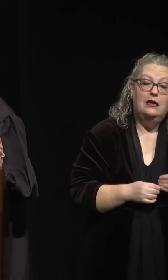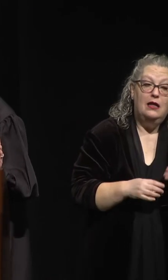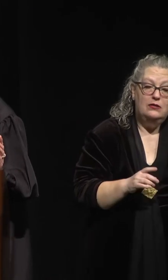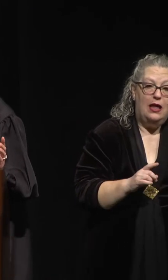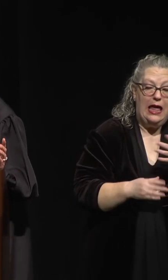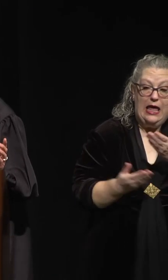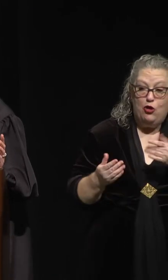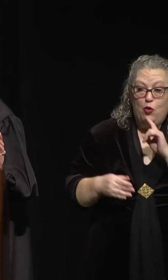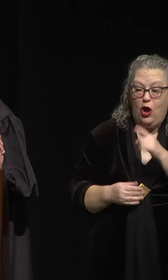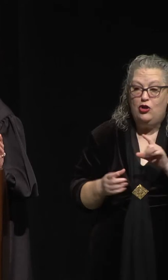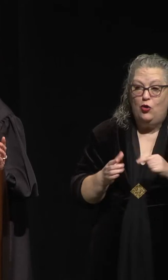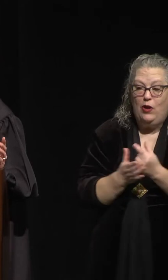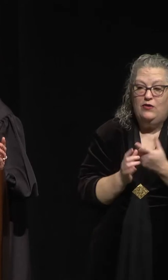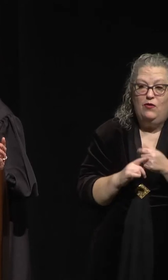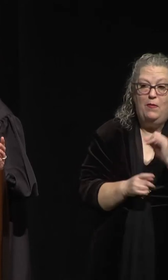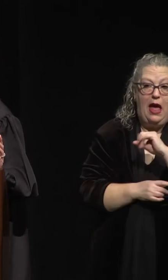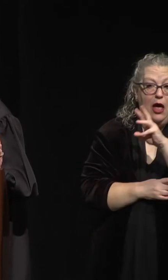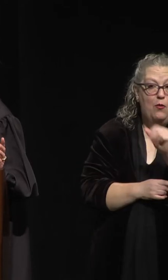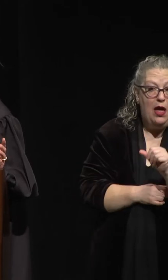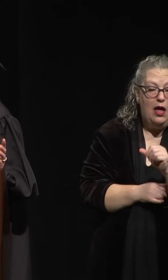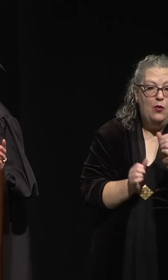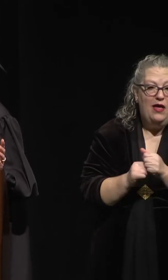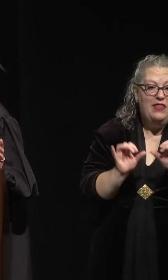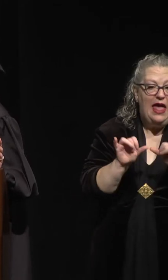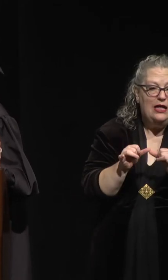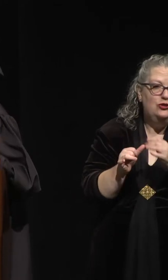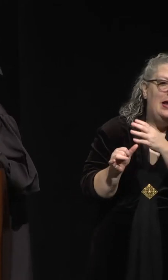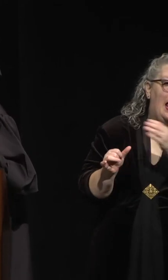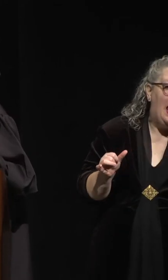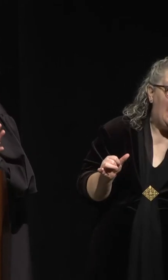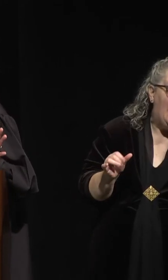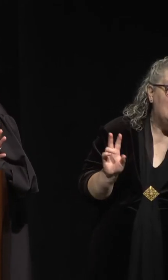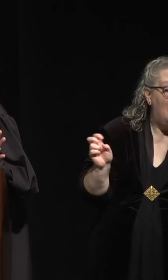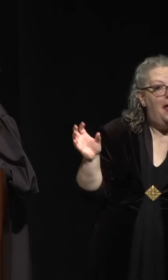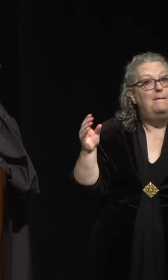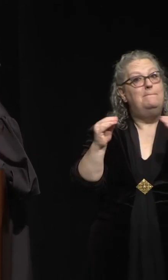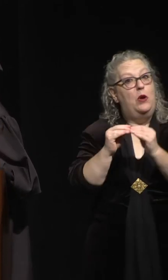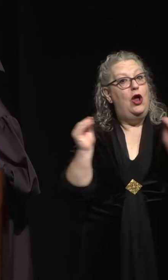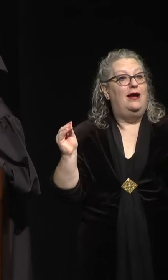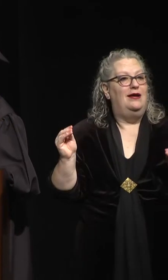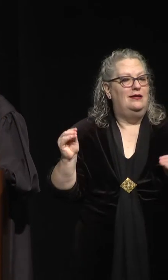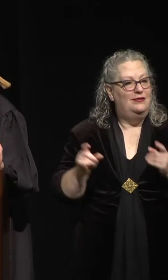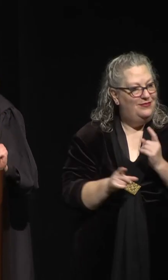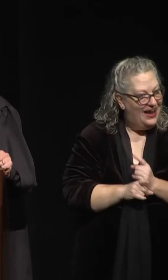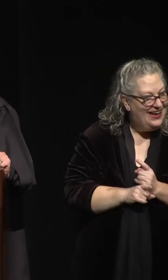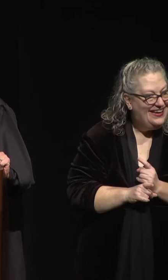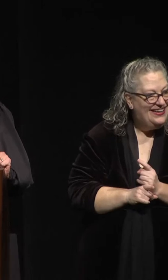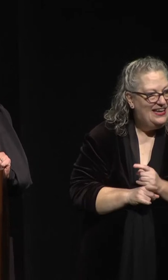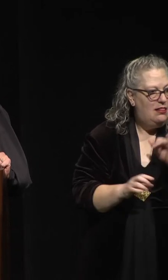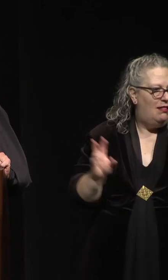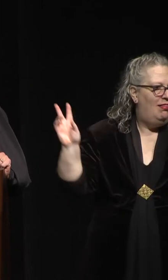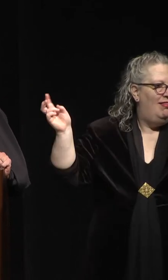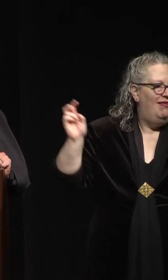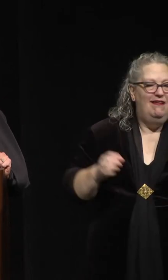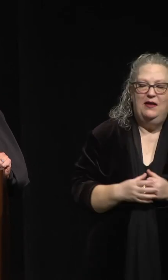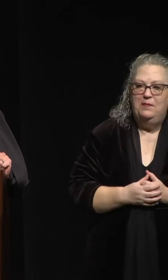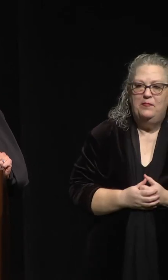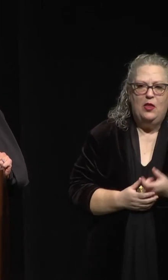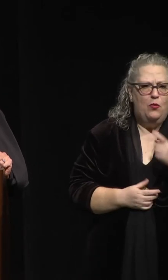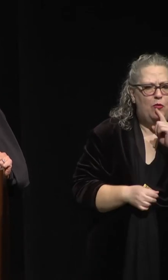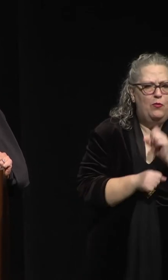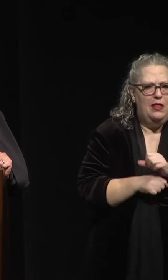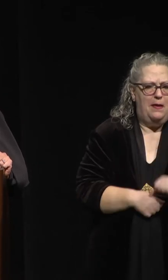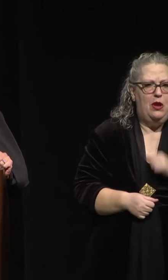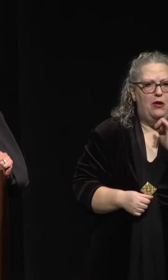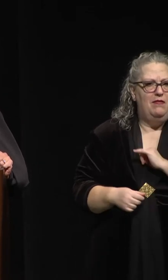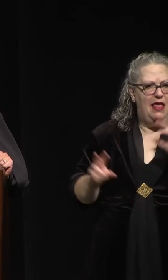here you are, you're graduating from Iowa with engineering and more. right? We are really proud